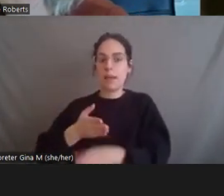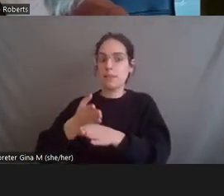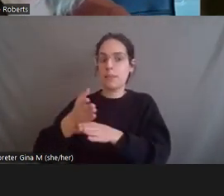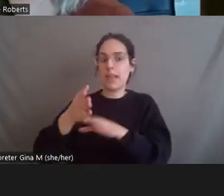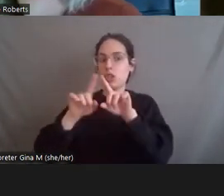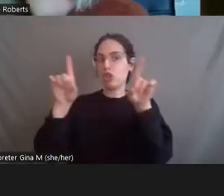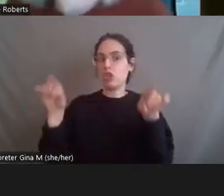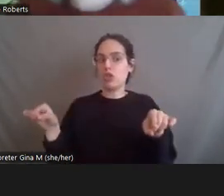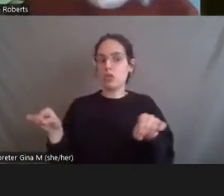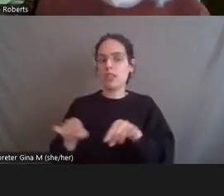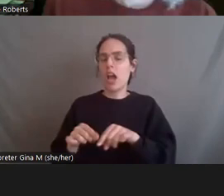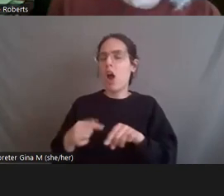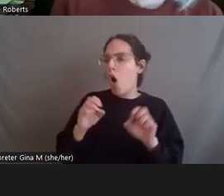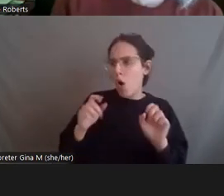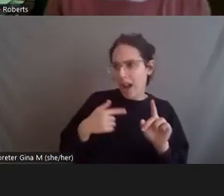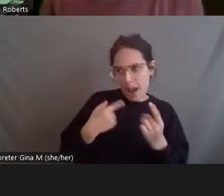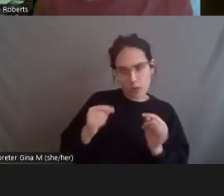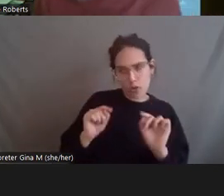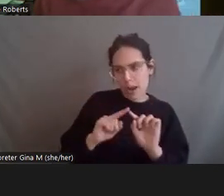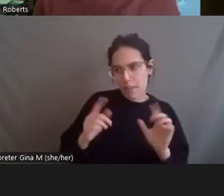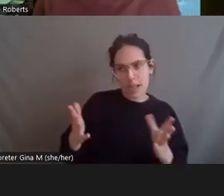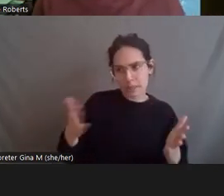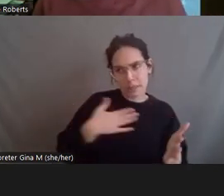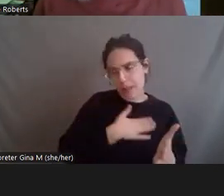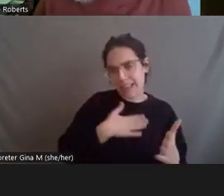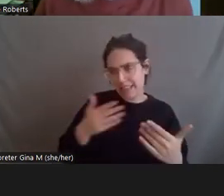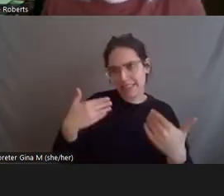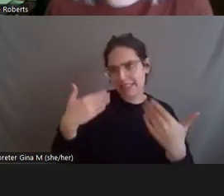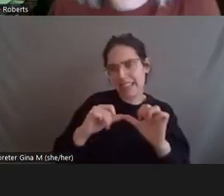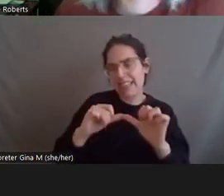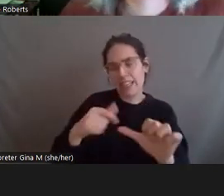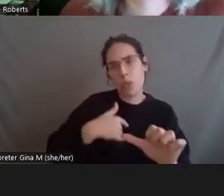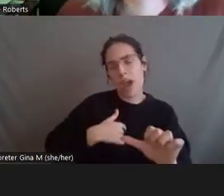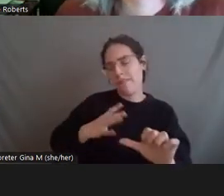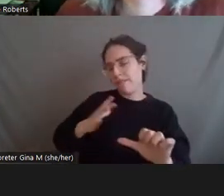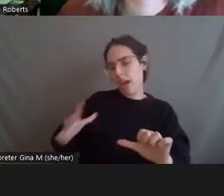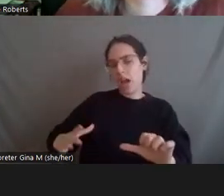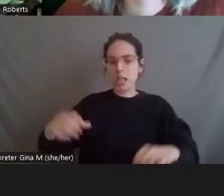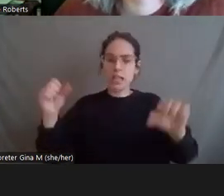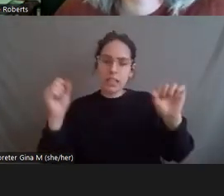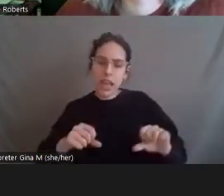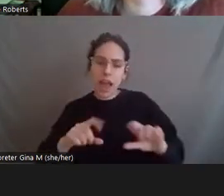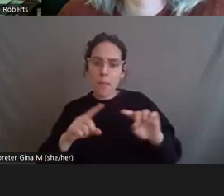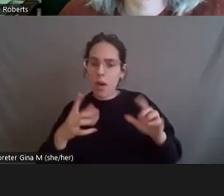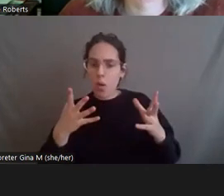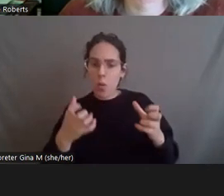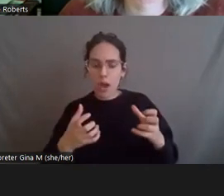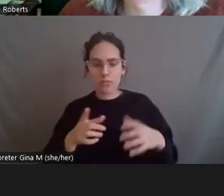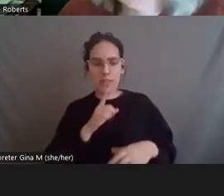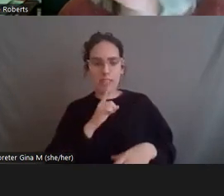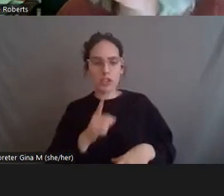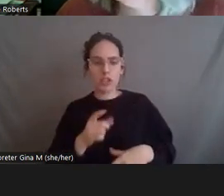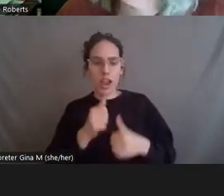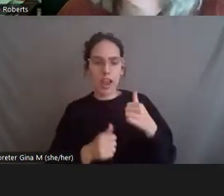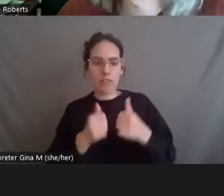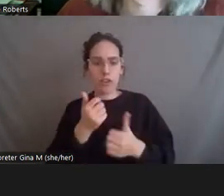but please go ahead. Sure. I'm okay. Yeah, no, and definitely want to make sure again that we get things right the first